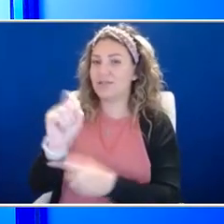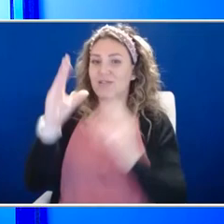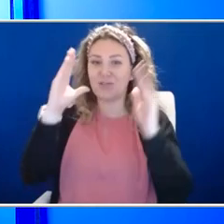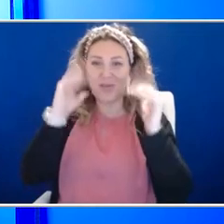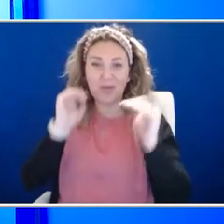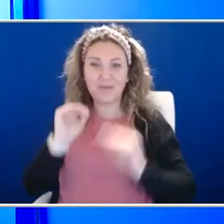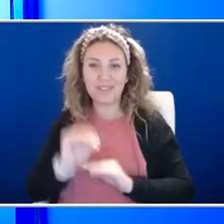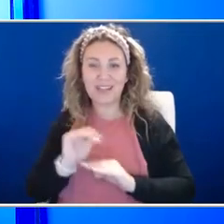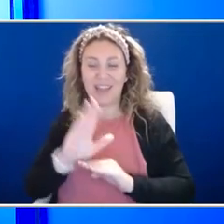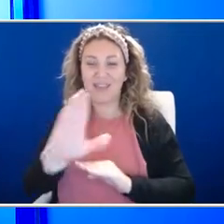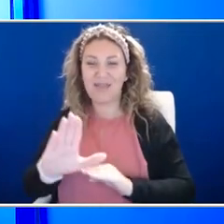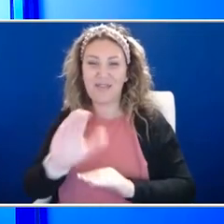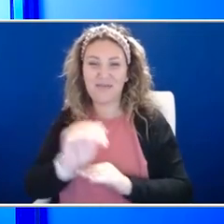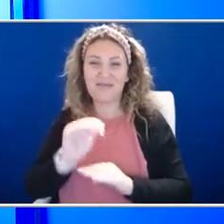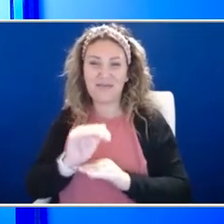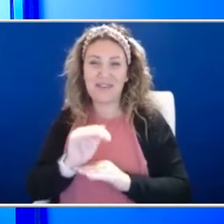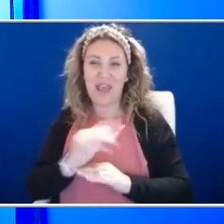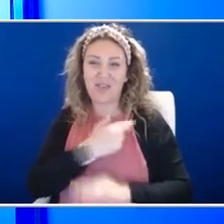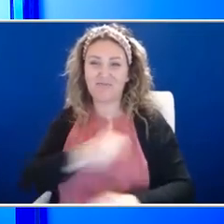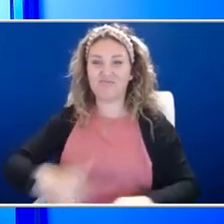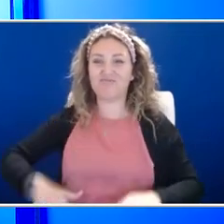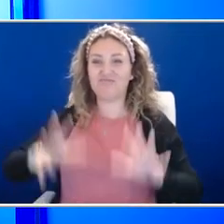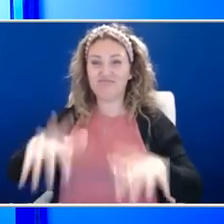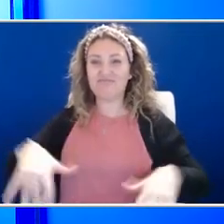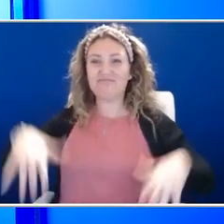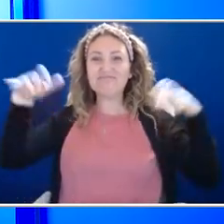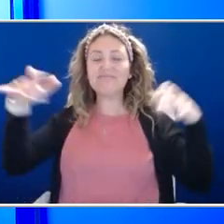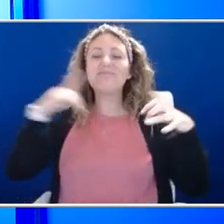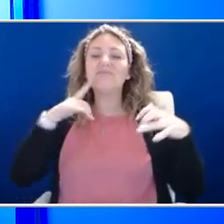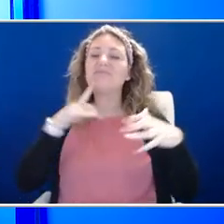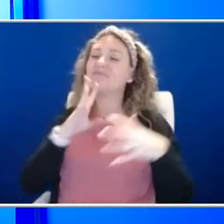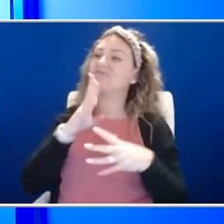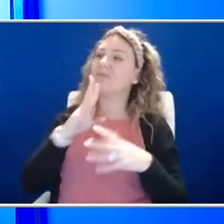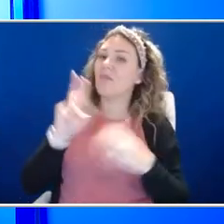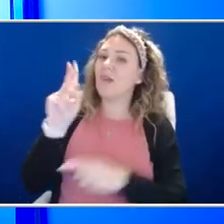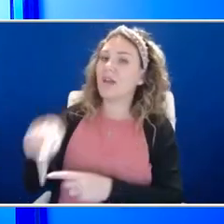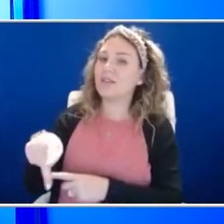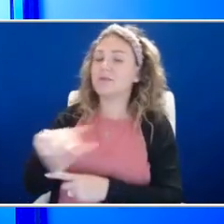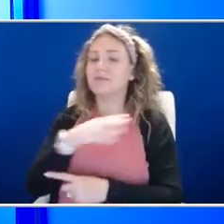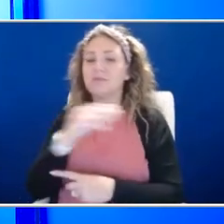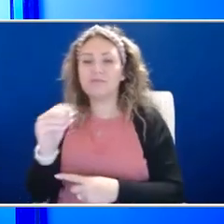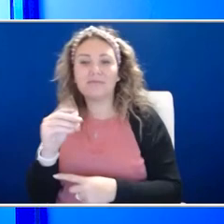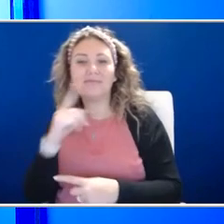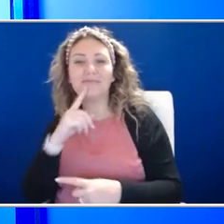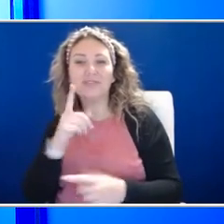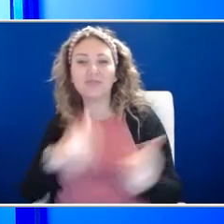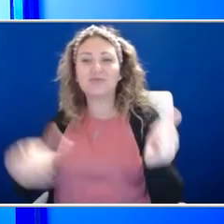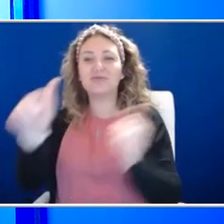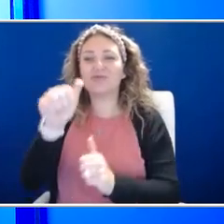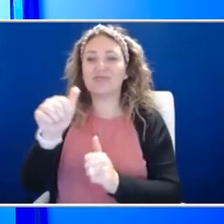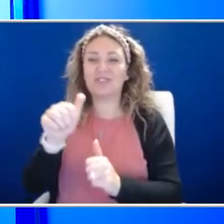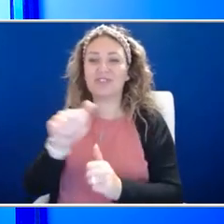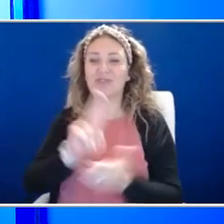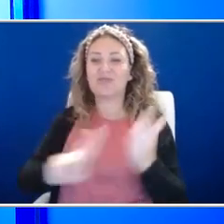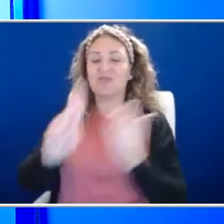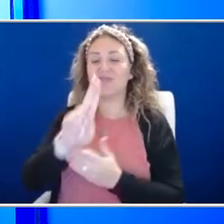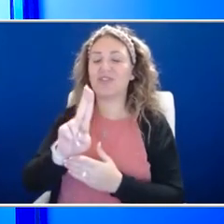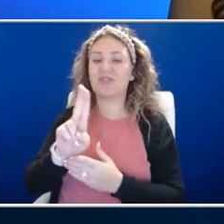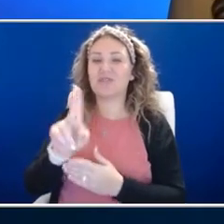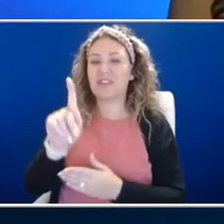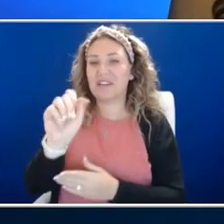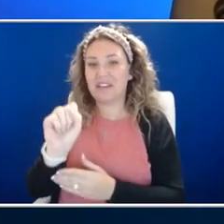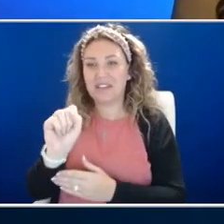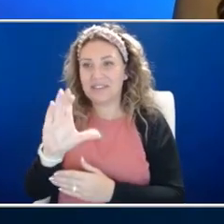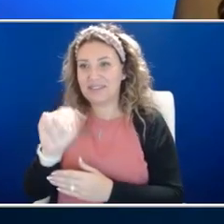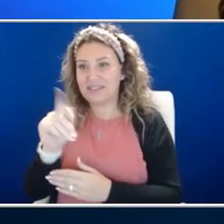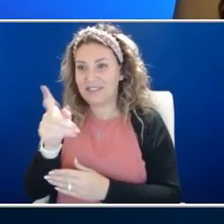Kauffman Stadium. I talked with the vice chancellor and director of the University of Kansas Cancer Center and the creator of Braden's Hope.